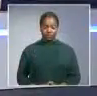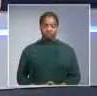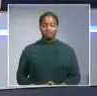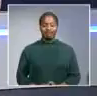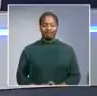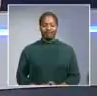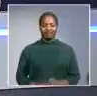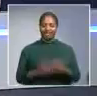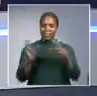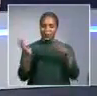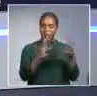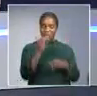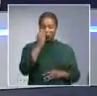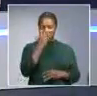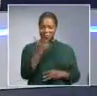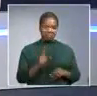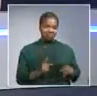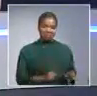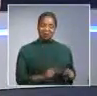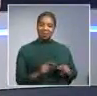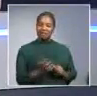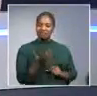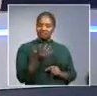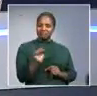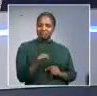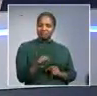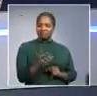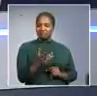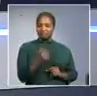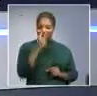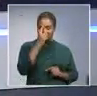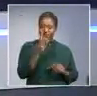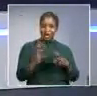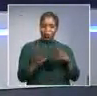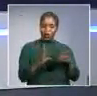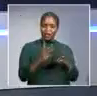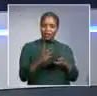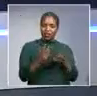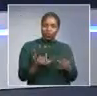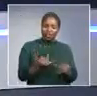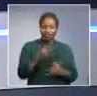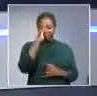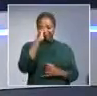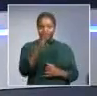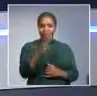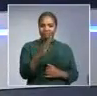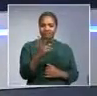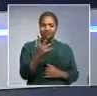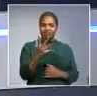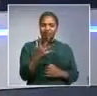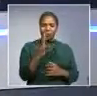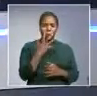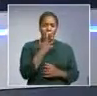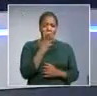Time to get all our weather news now, and Louis Fernandez standing by in Cape Town from our weather centre. Good evening to you, Louis. Are we building